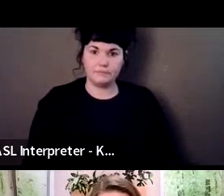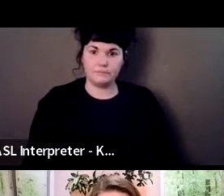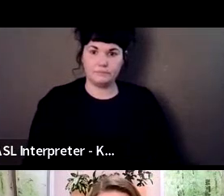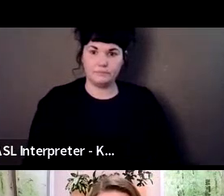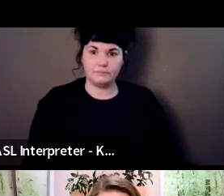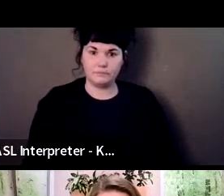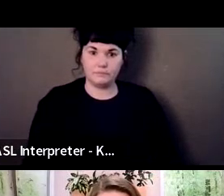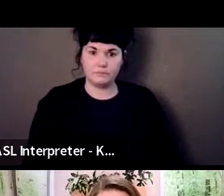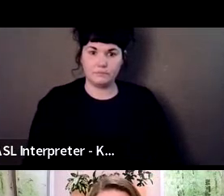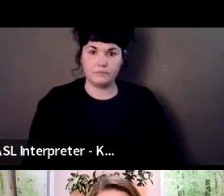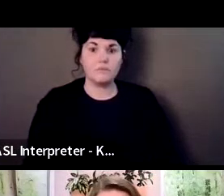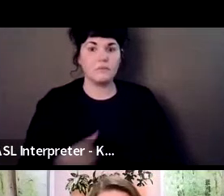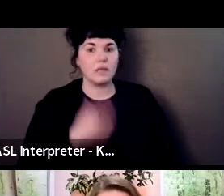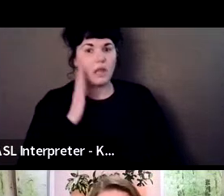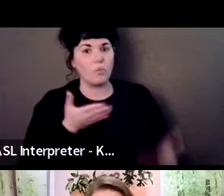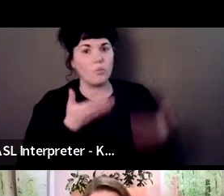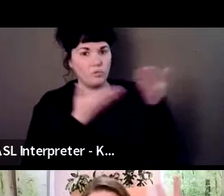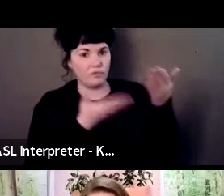2002-03-15. I'll move that.